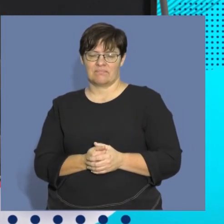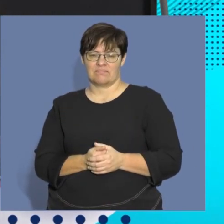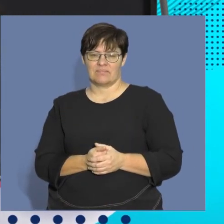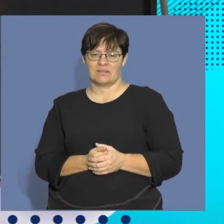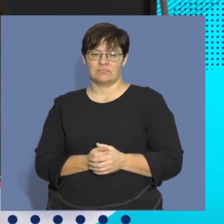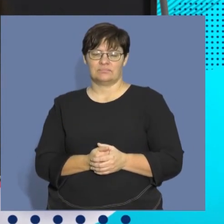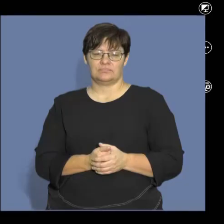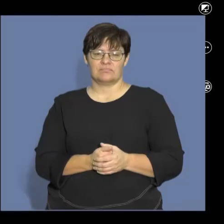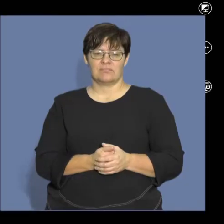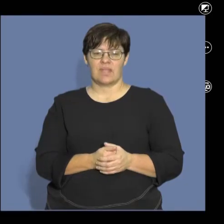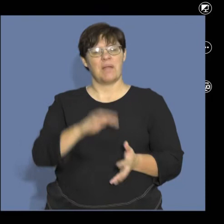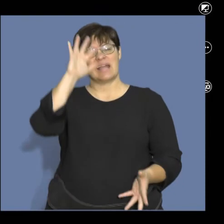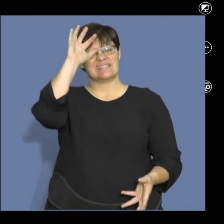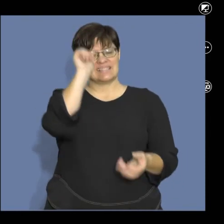tests.